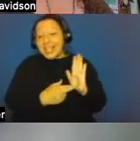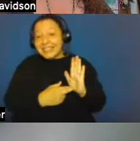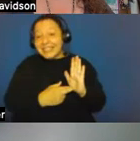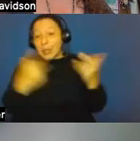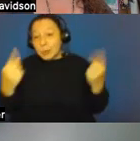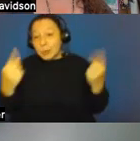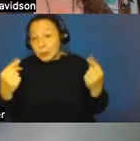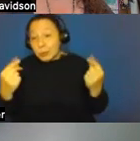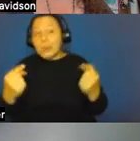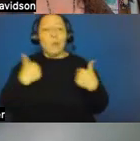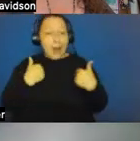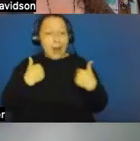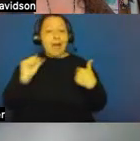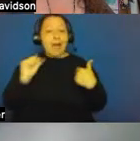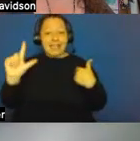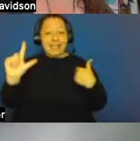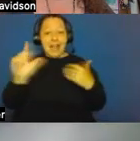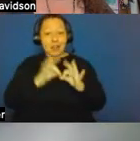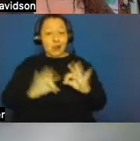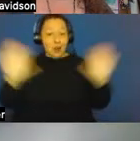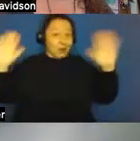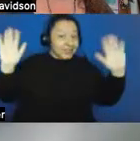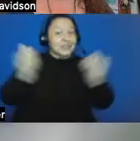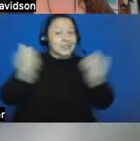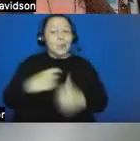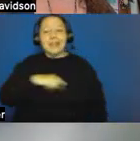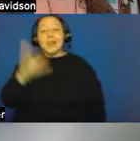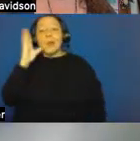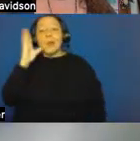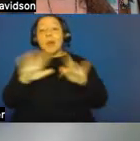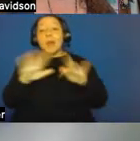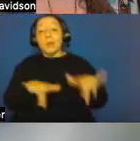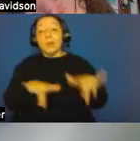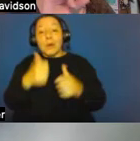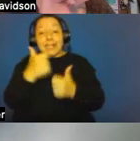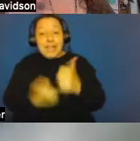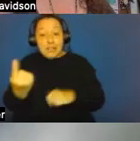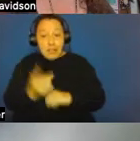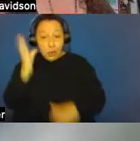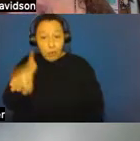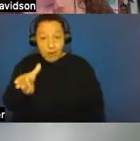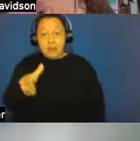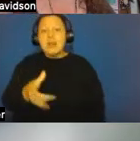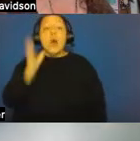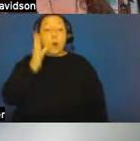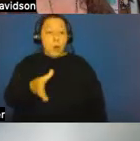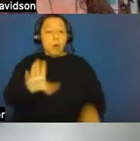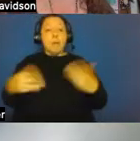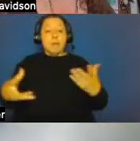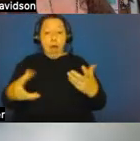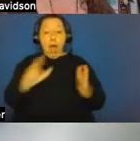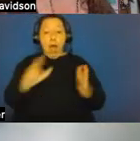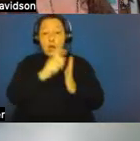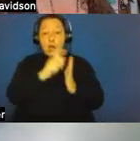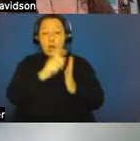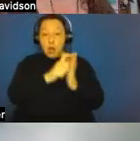our ASL interpreters with us. We'll be recording each day. We'll be doing the written transcript so you can see the